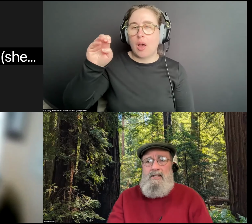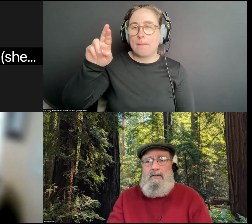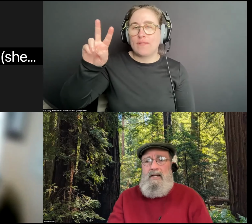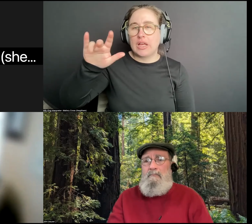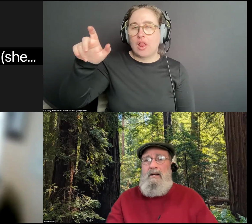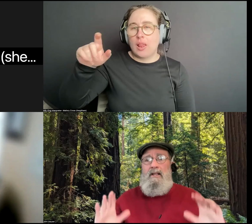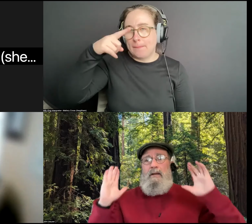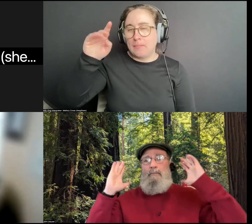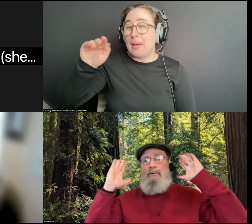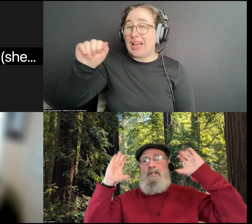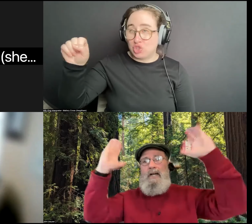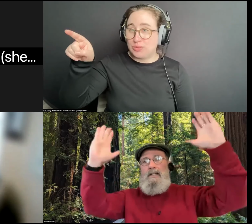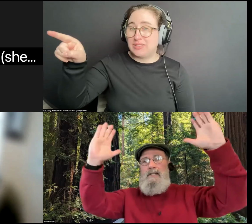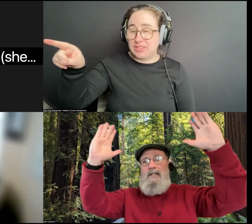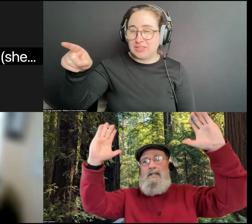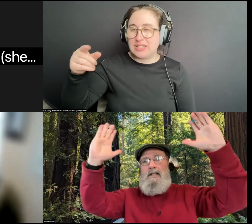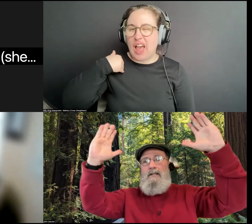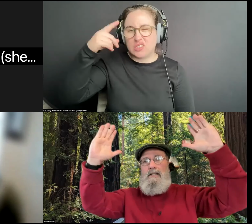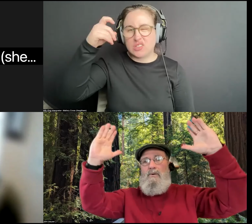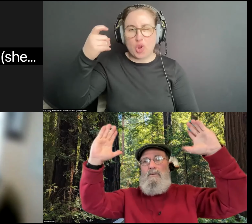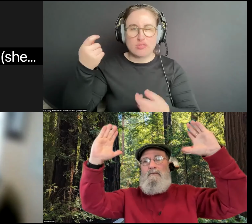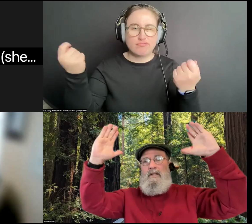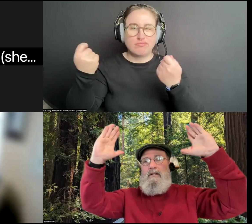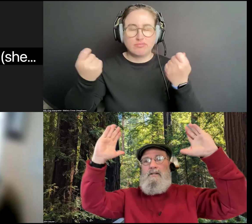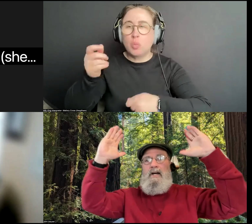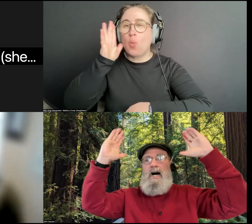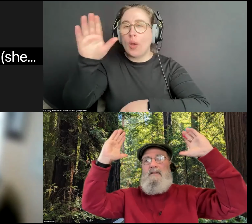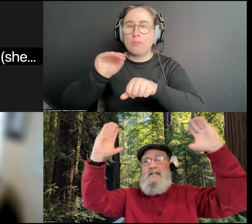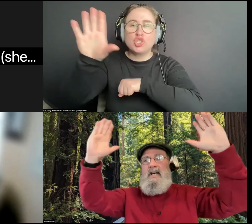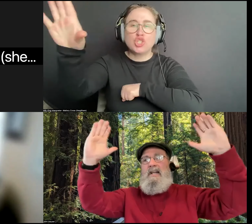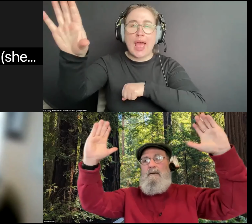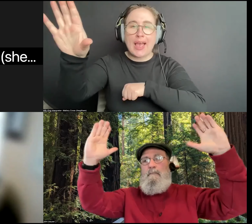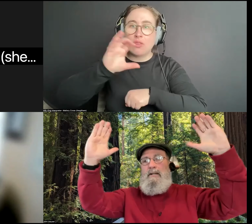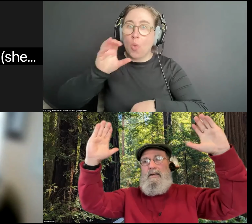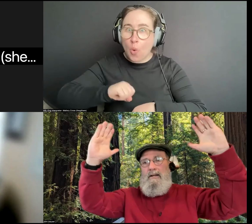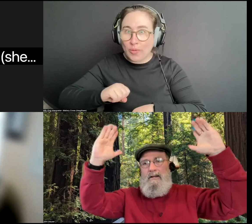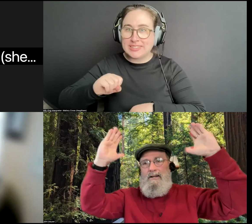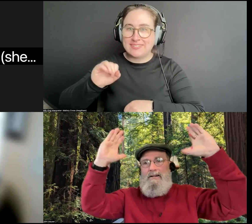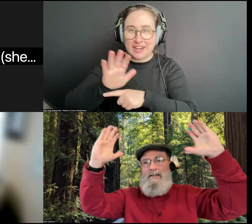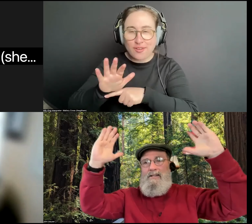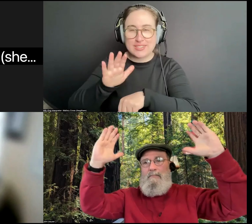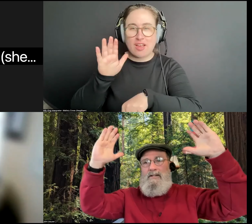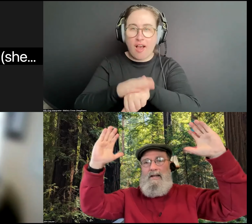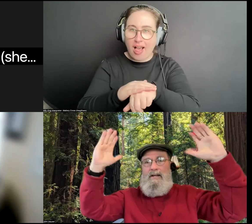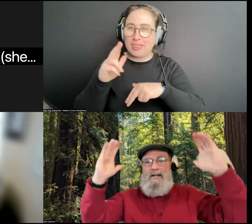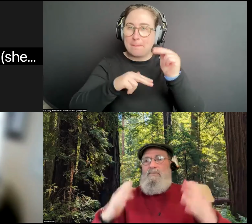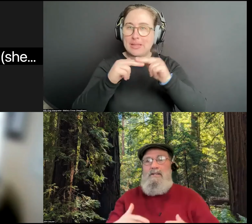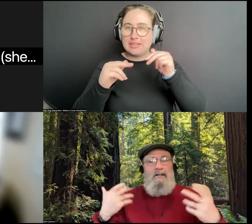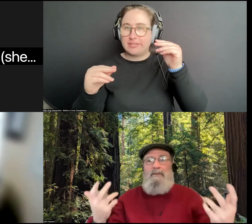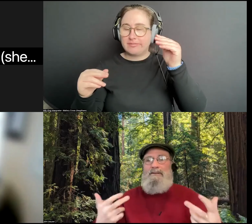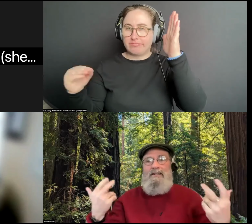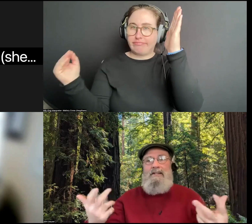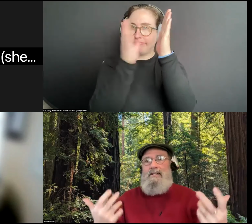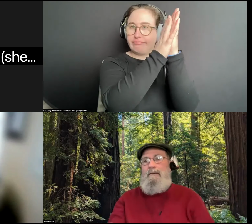festival in the summertime. They would project these old videos on the side of their building in the summertime, and it was